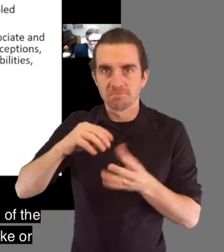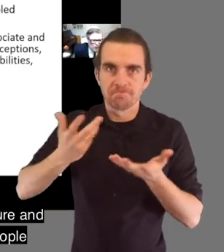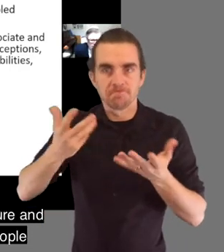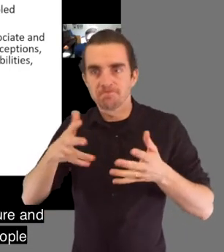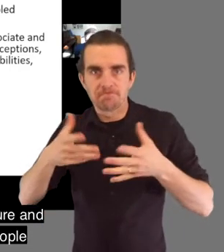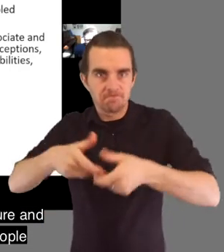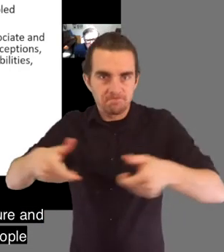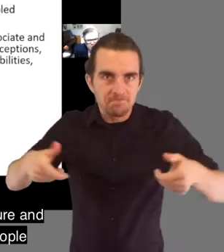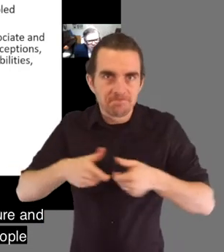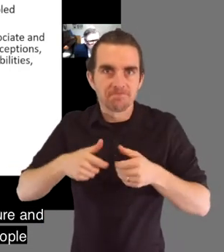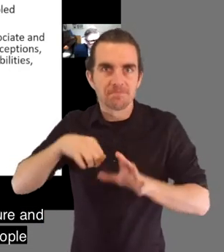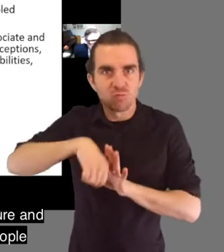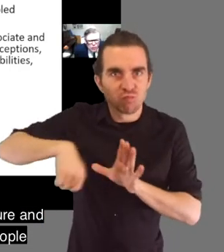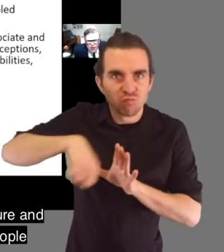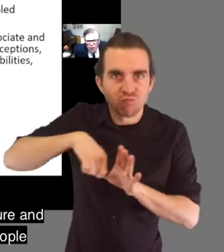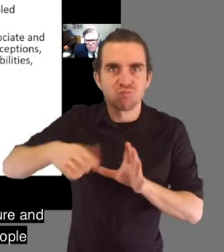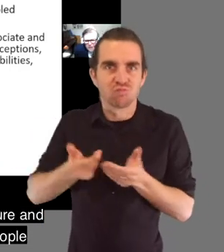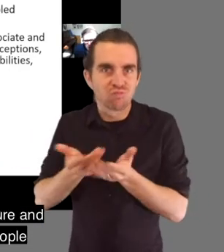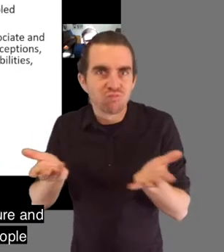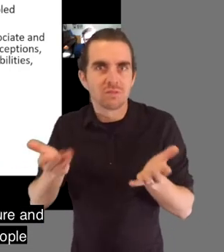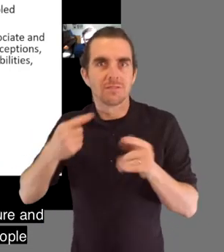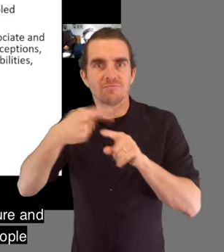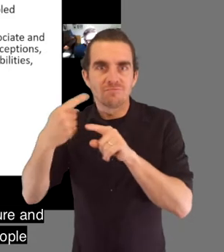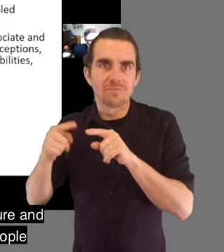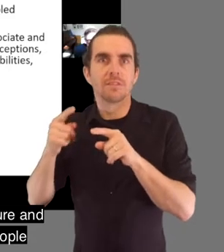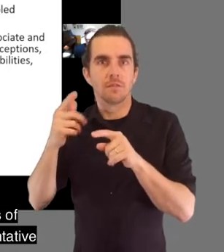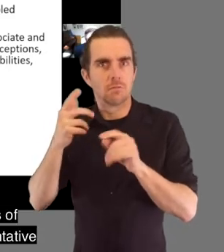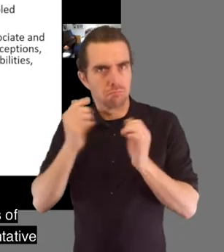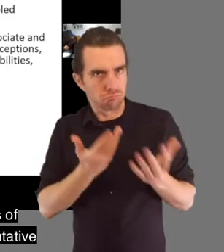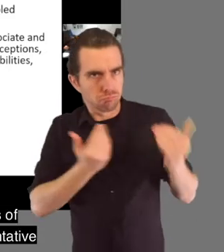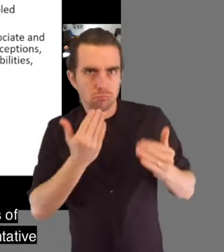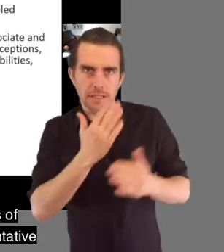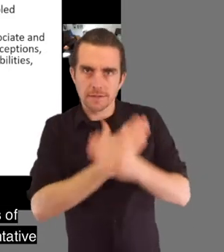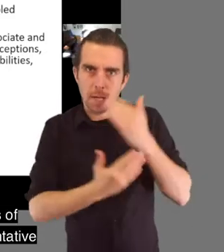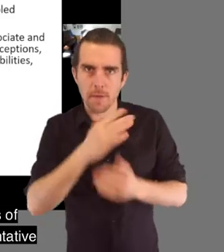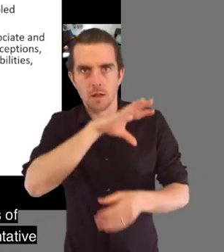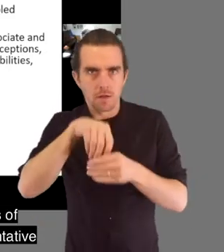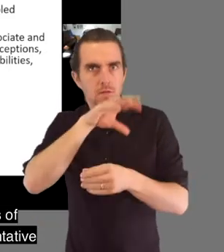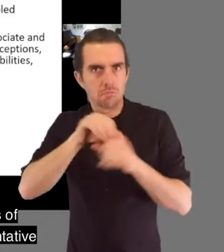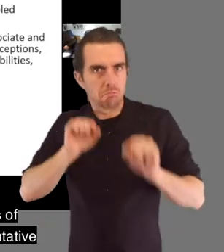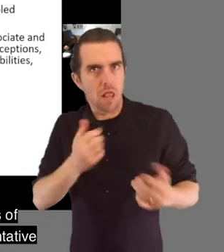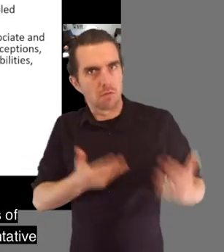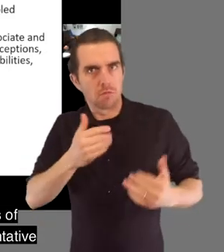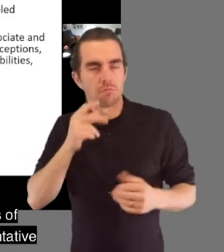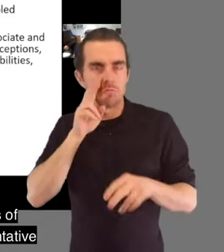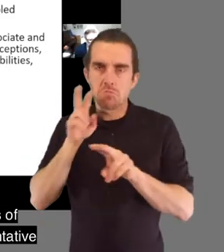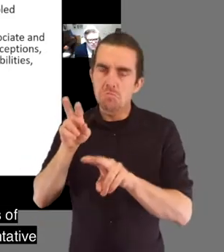or whatever else. We need to make sure and lobby that there are disabled people taking part in all of those types of shows.